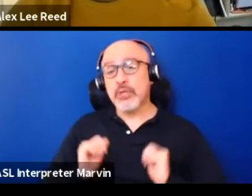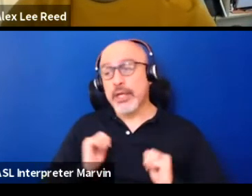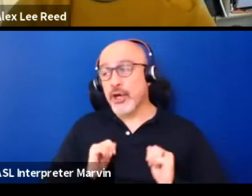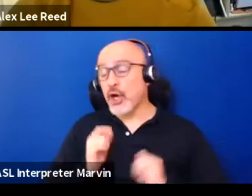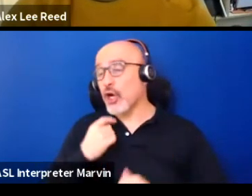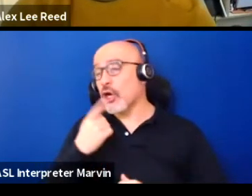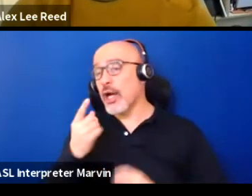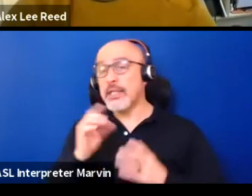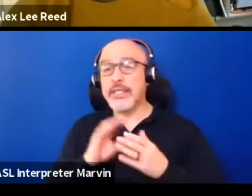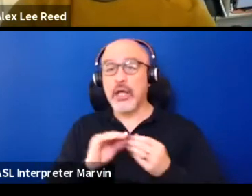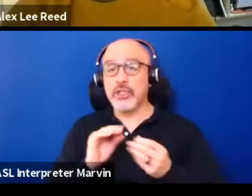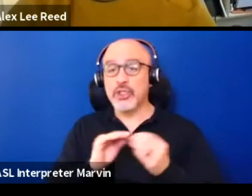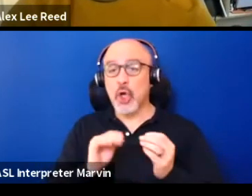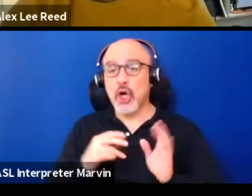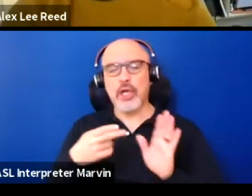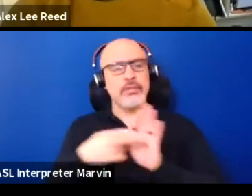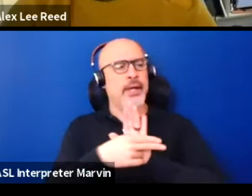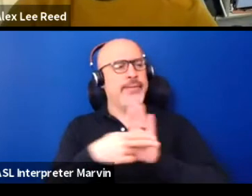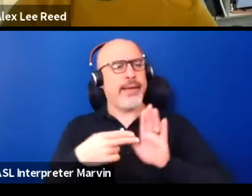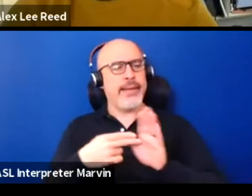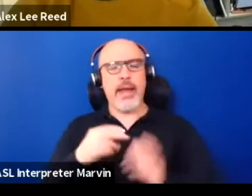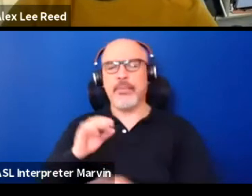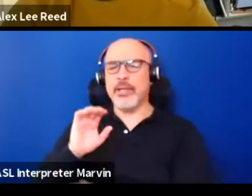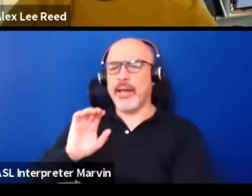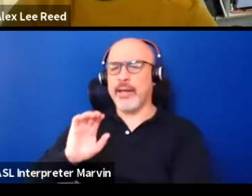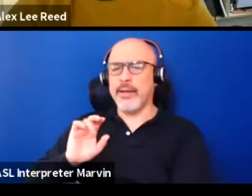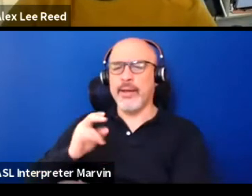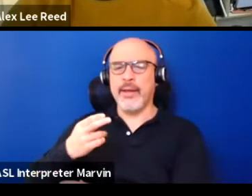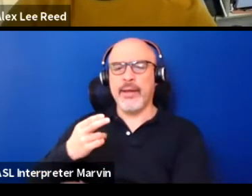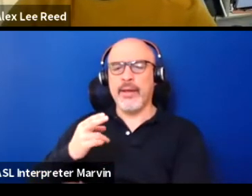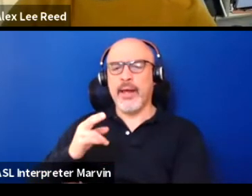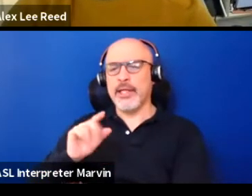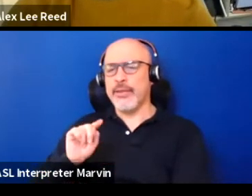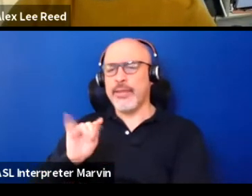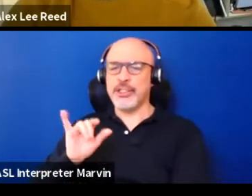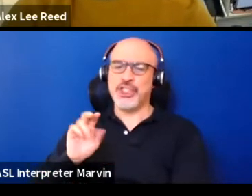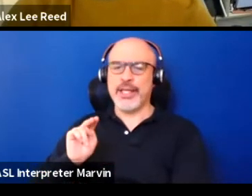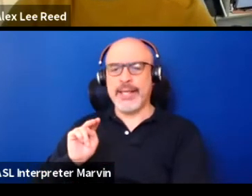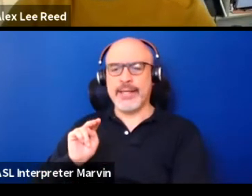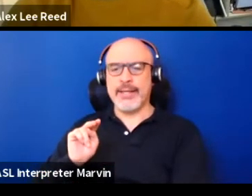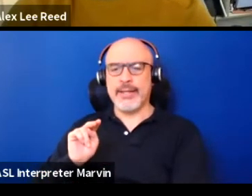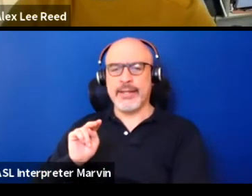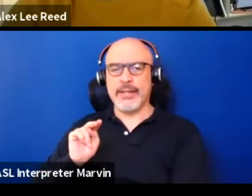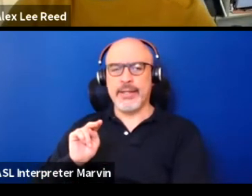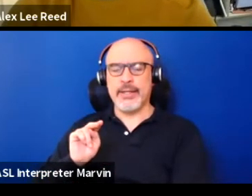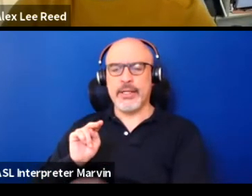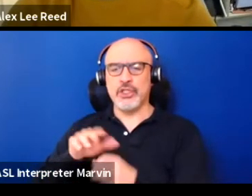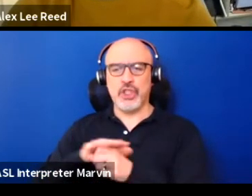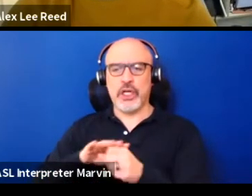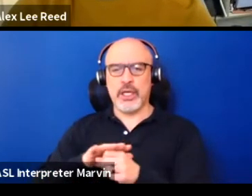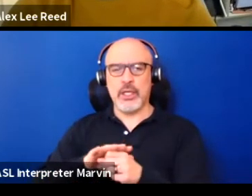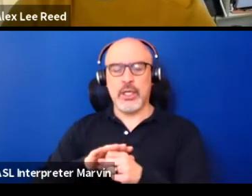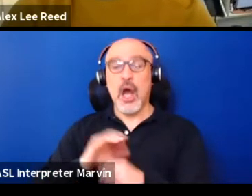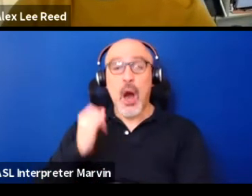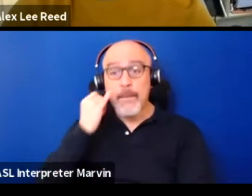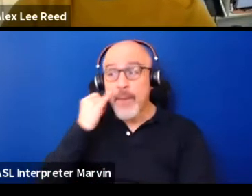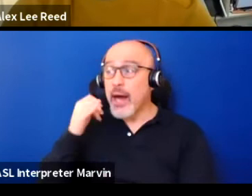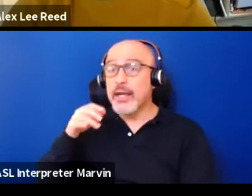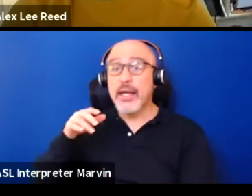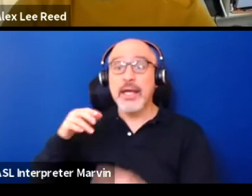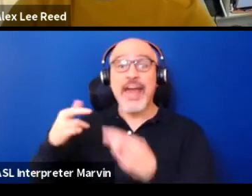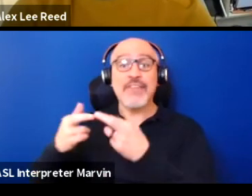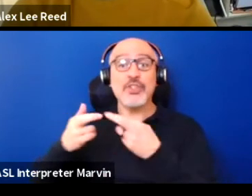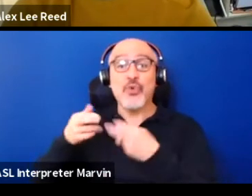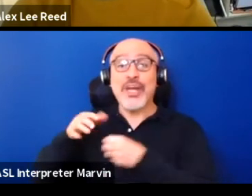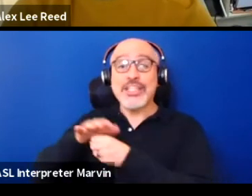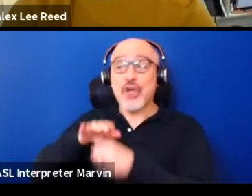they label it the Chitlin' Circuit. If that same play goes to a regional theater, it's on its way to Broadway and it